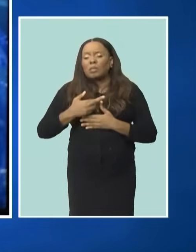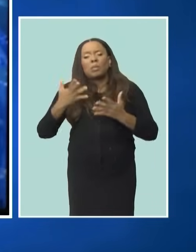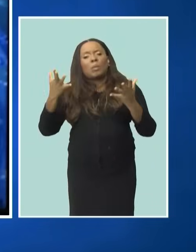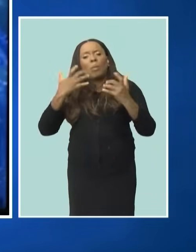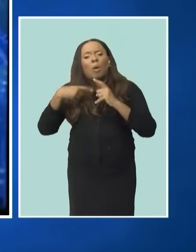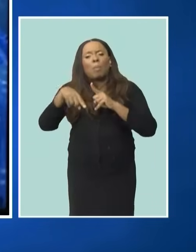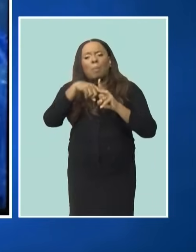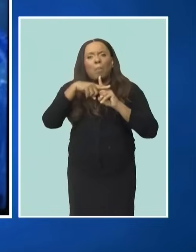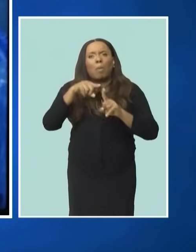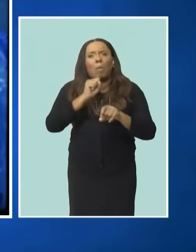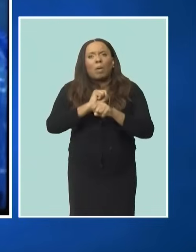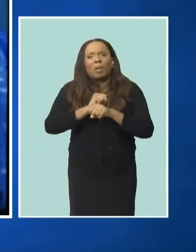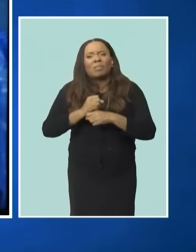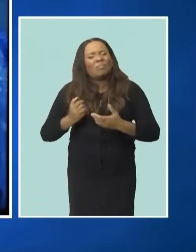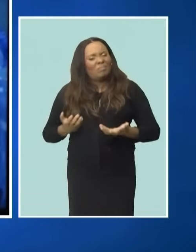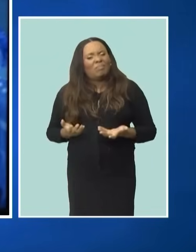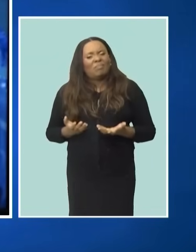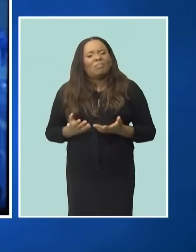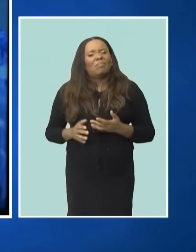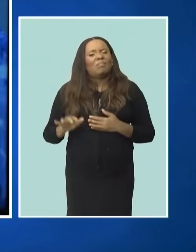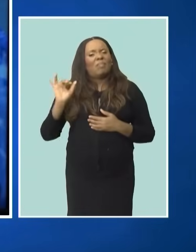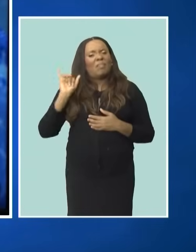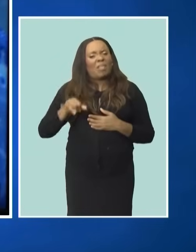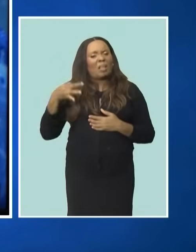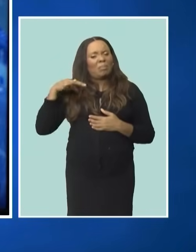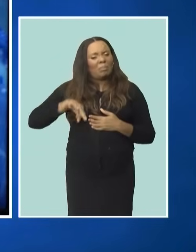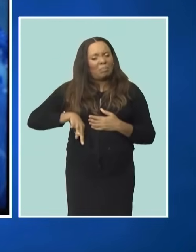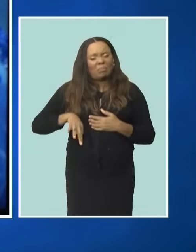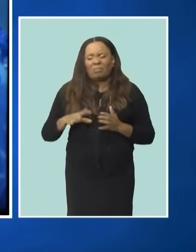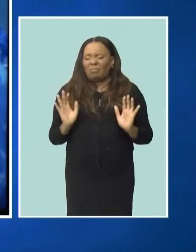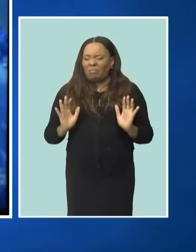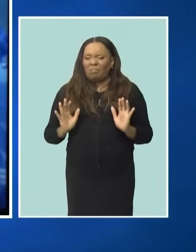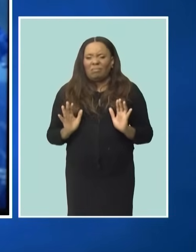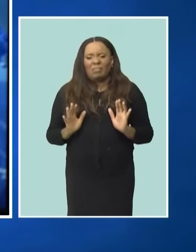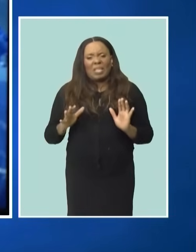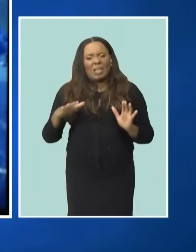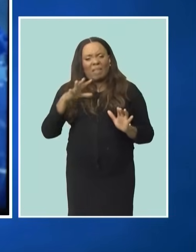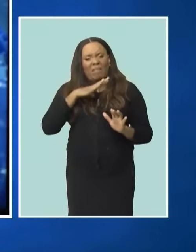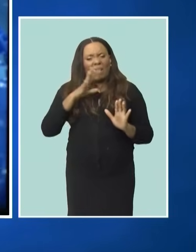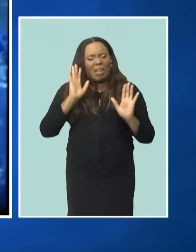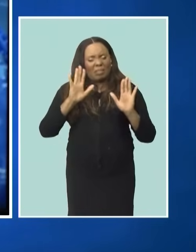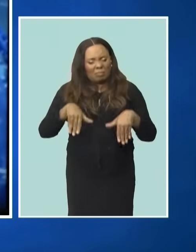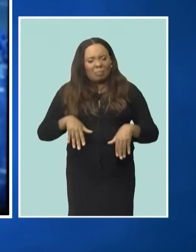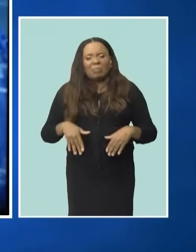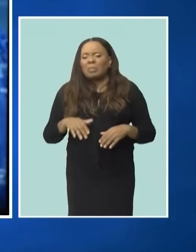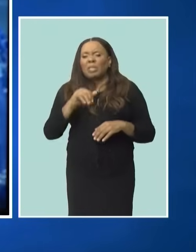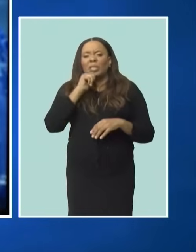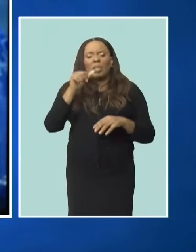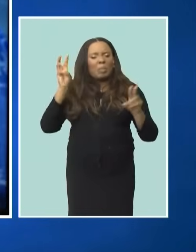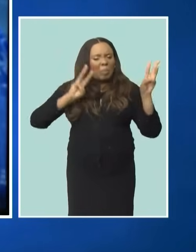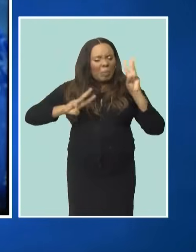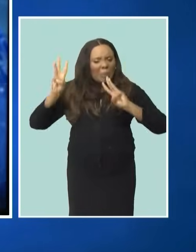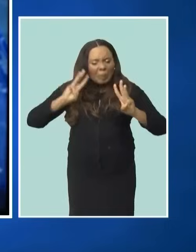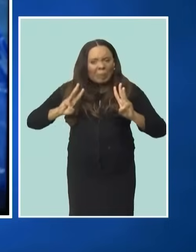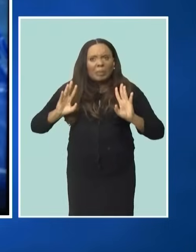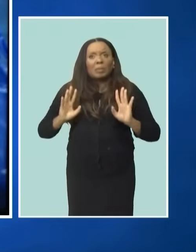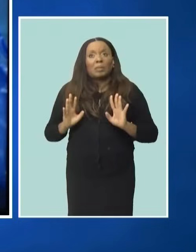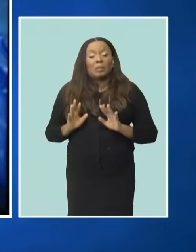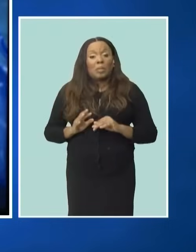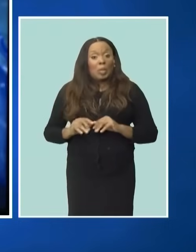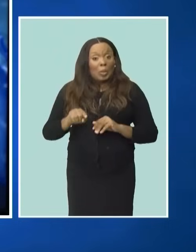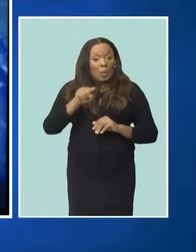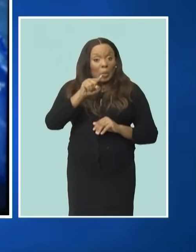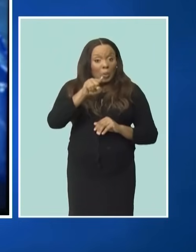contribution, that's a benefit to you. You have nothing to be afraid where that is concerned. And likewise, if you can